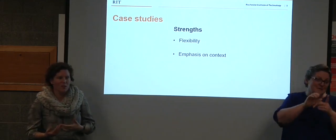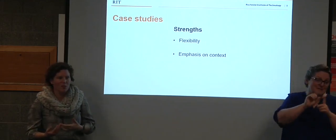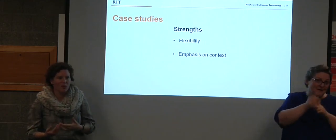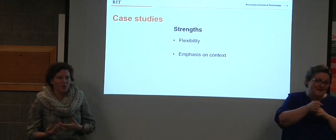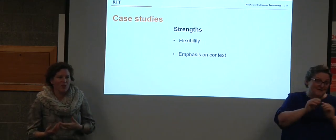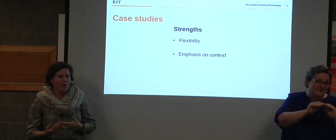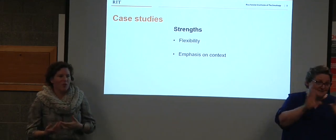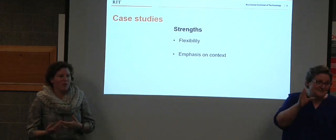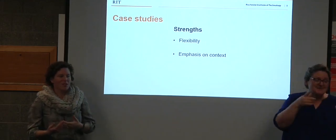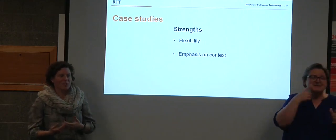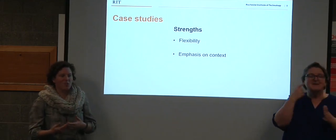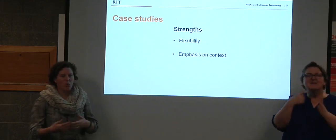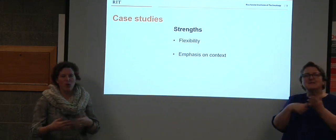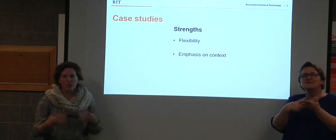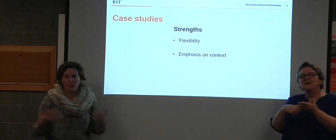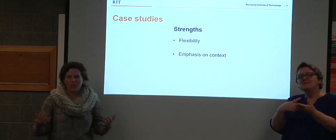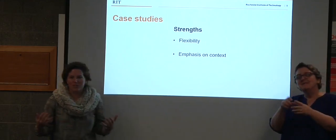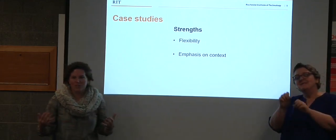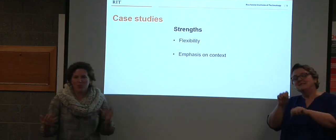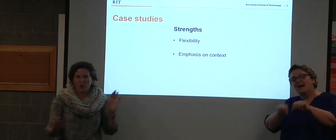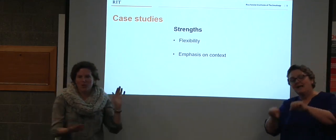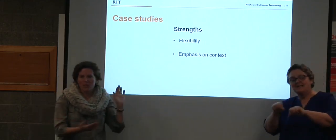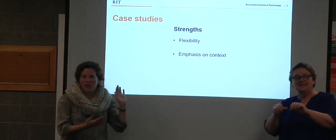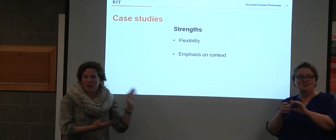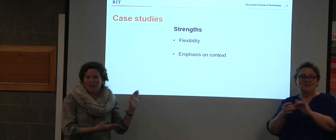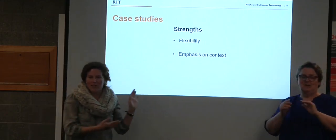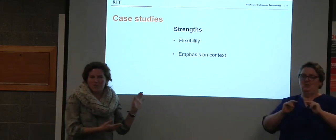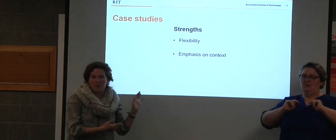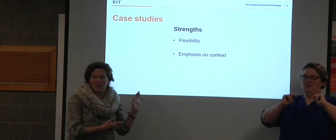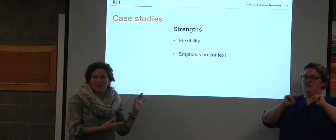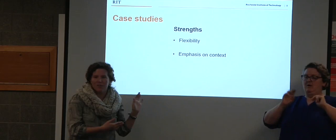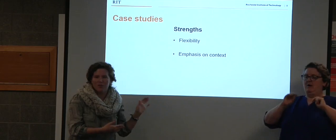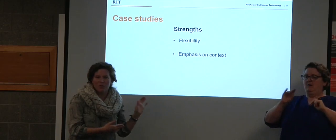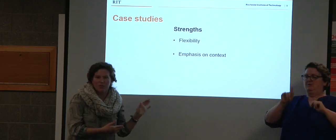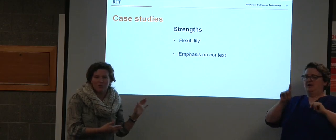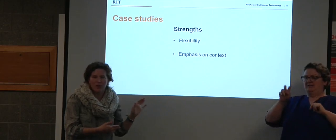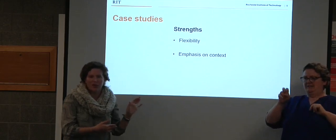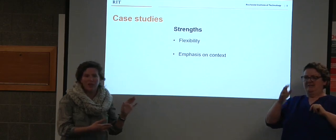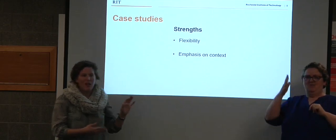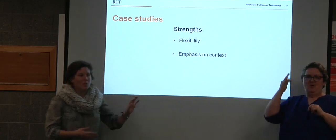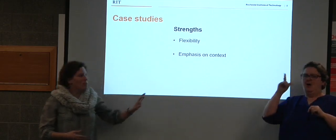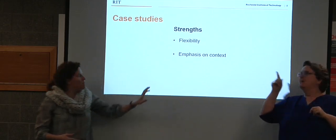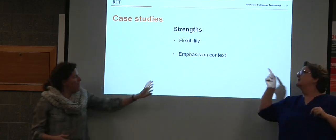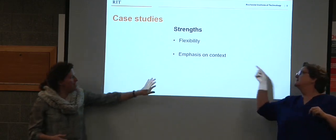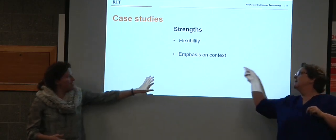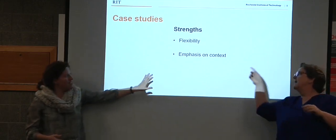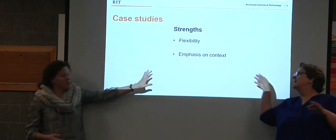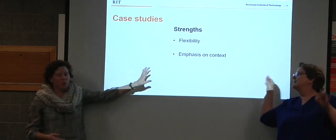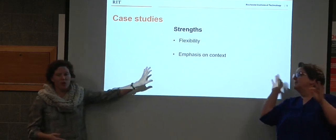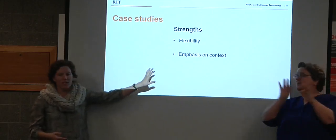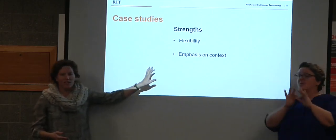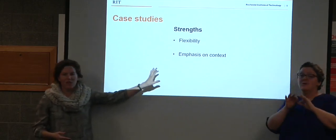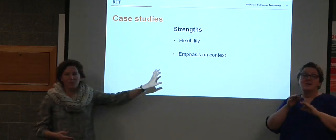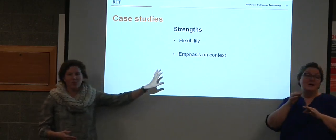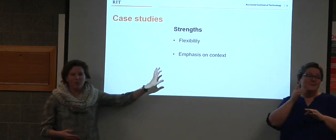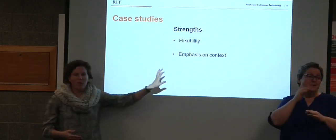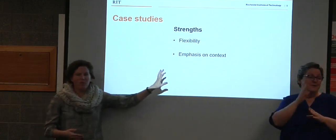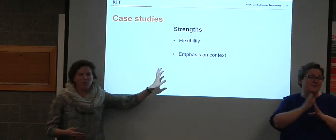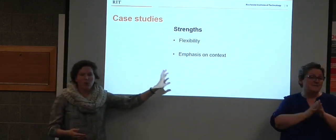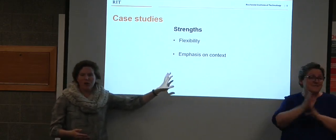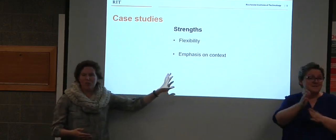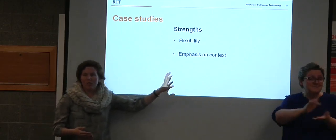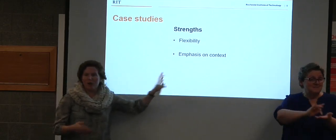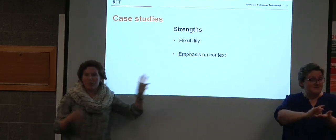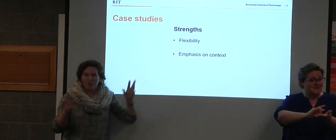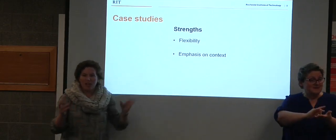for example, we'd like to say, well, we're objective. So what does the context piece have to do with this, right? But medicine is a great example of people